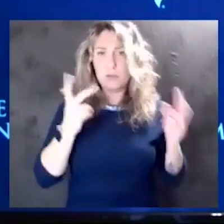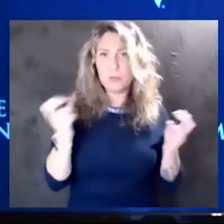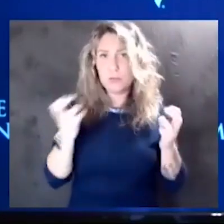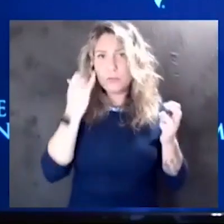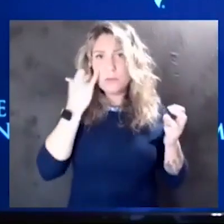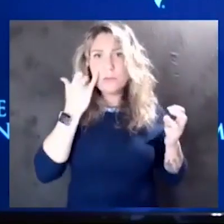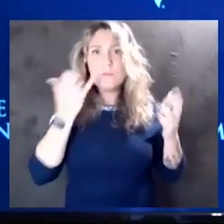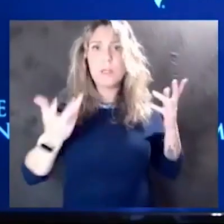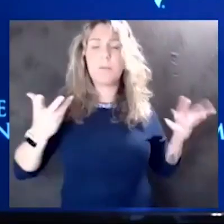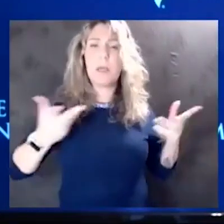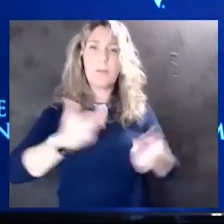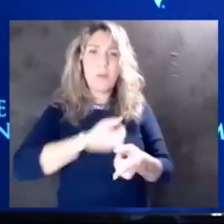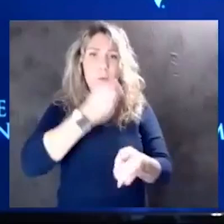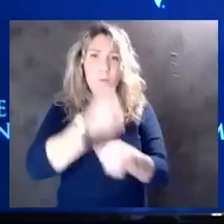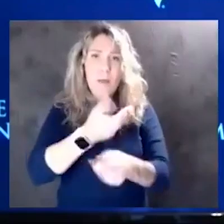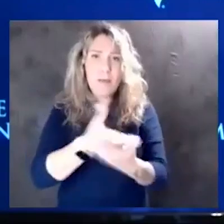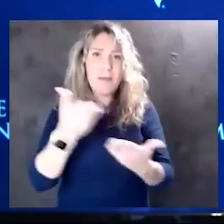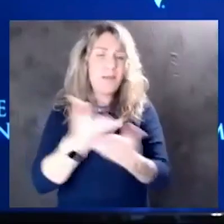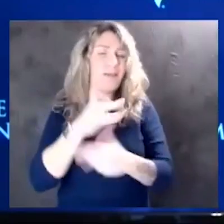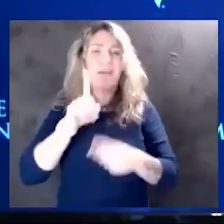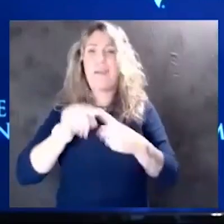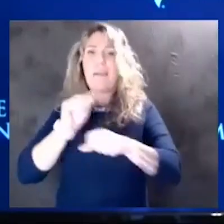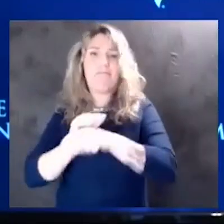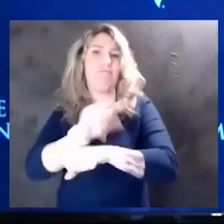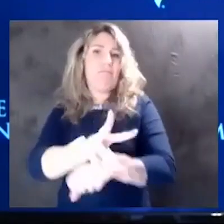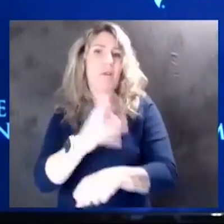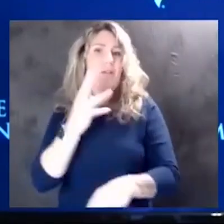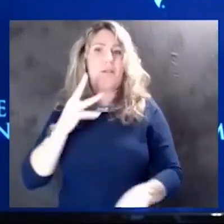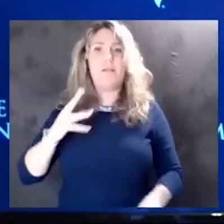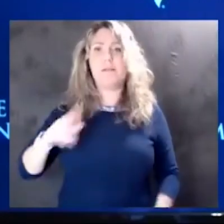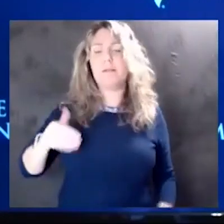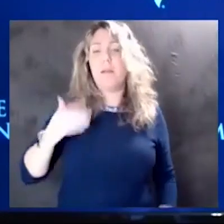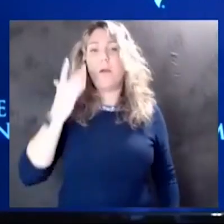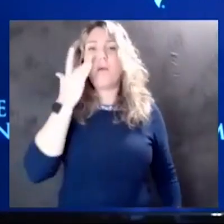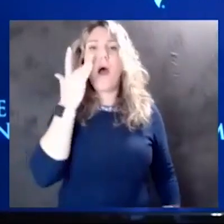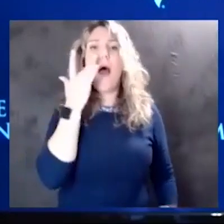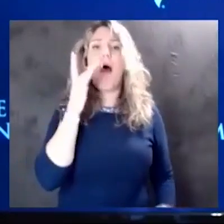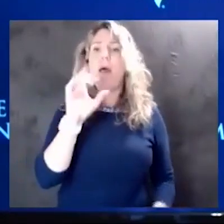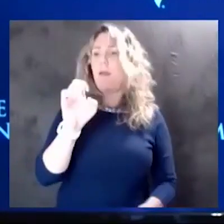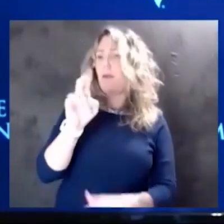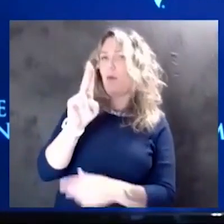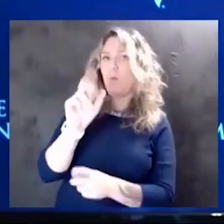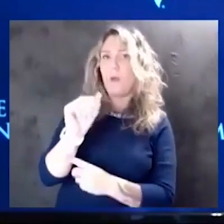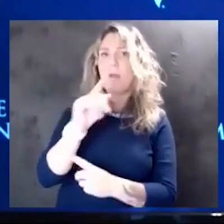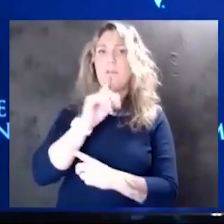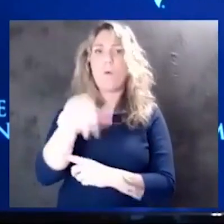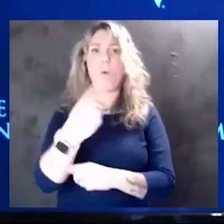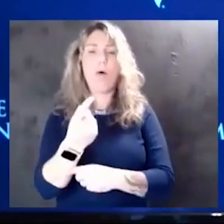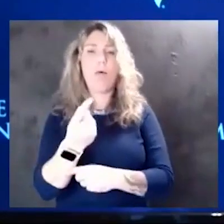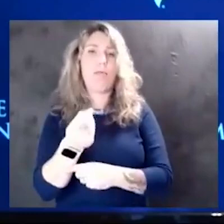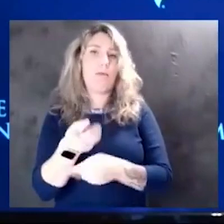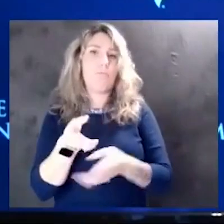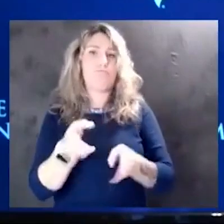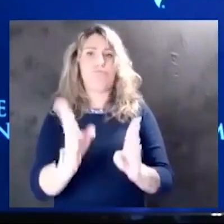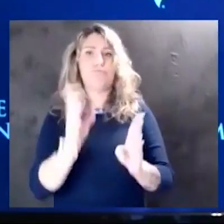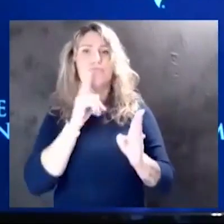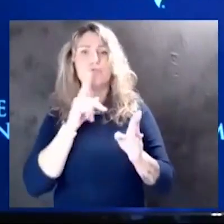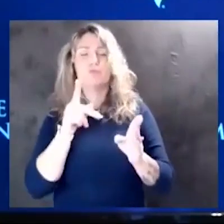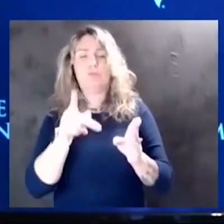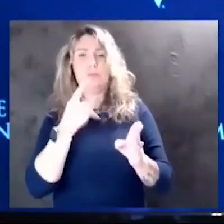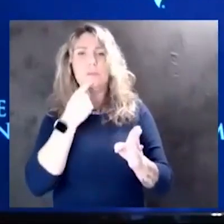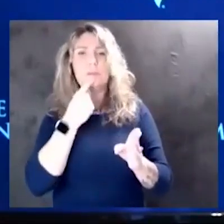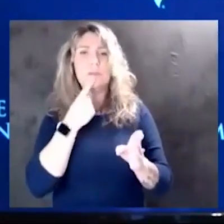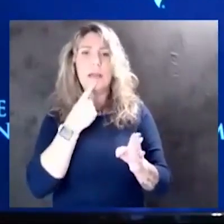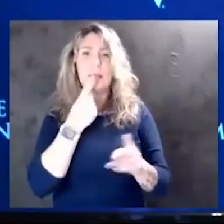do, we can't advise that yet, because under the EUA, we're only allowed to say you need to have 2 doses of Pfizer, Moderna, or 1 dose of